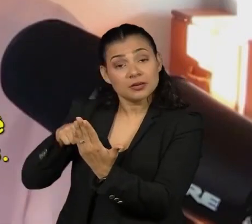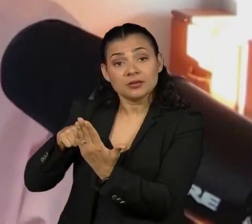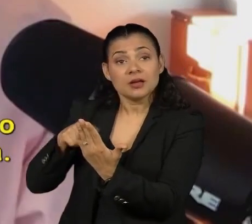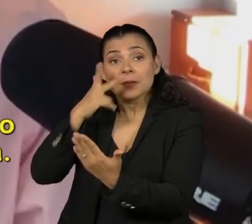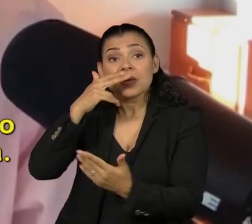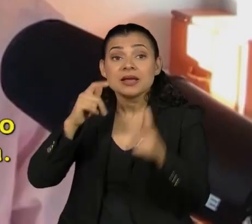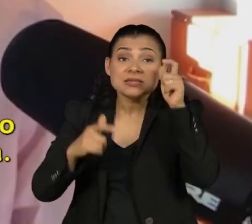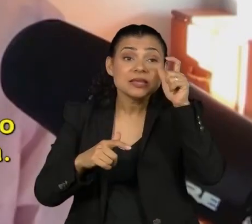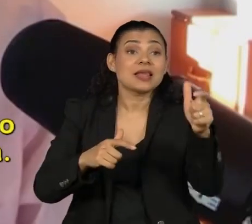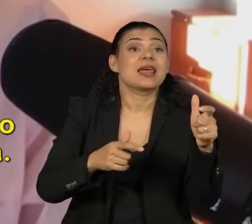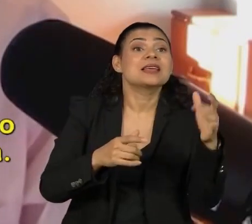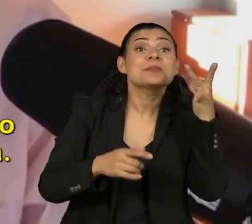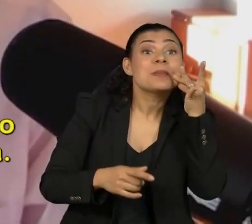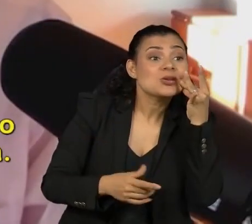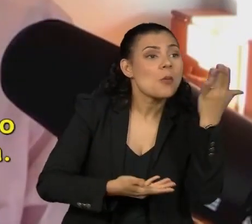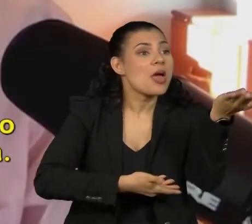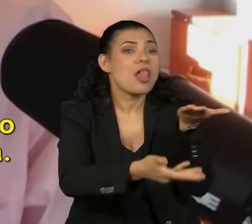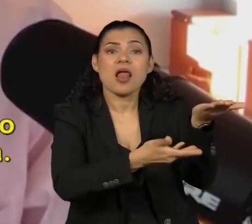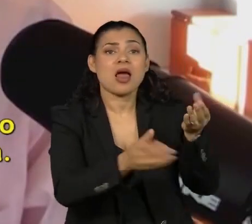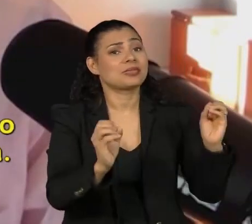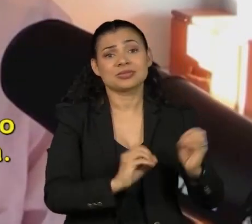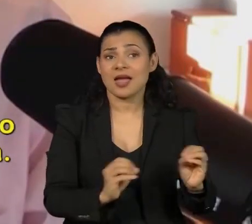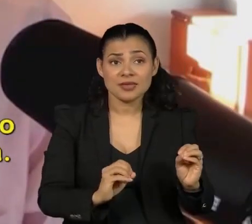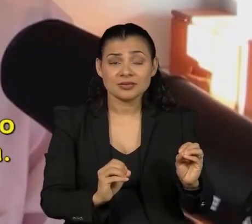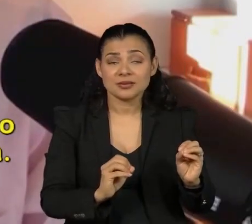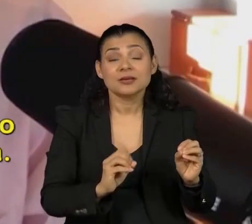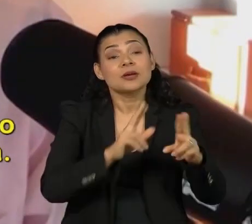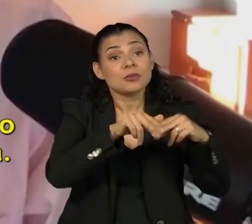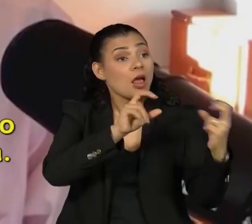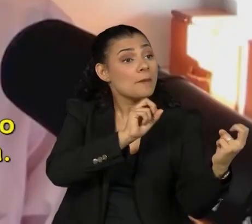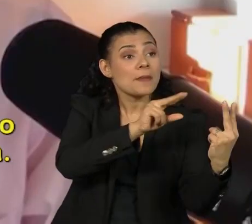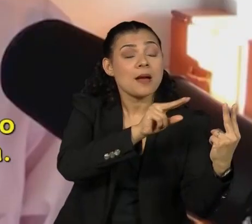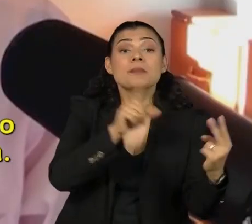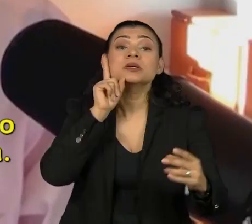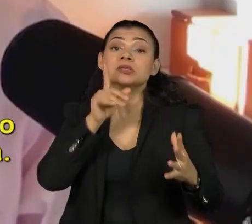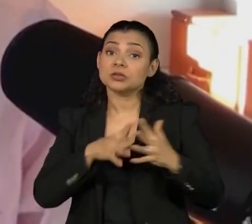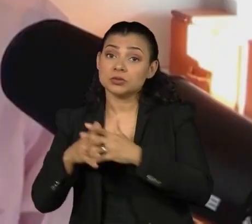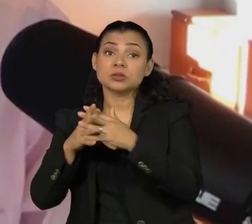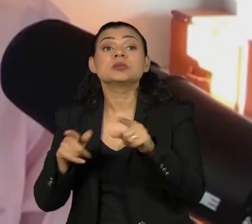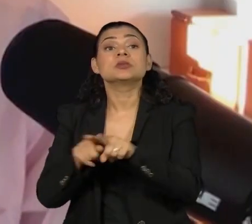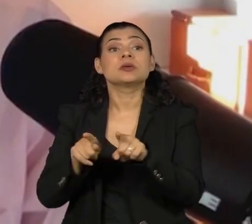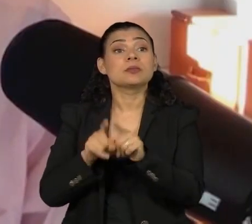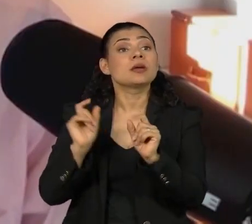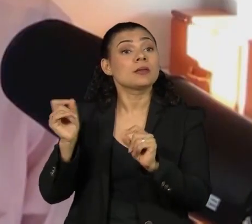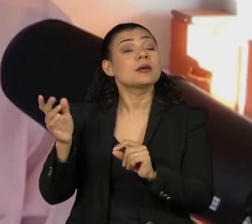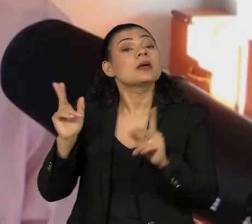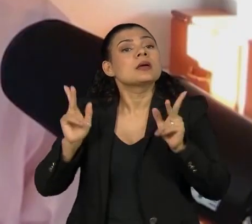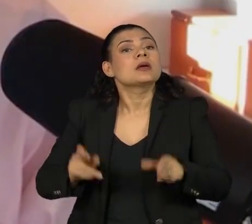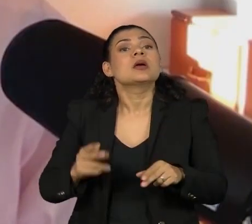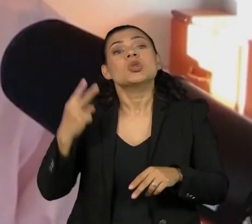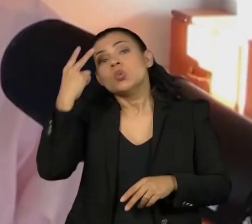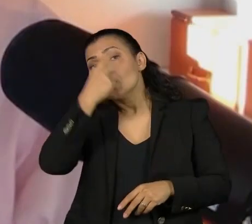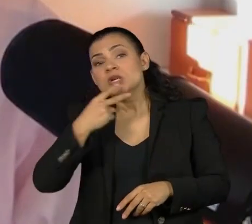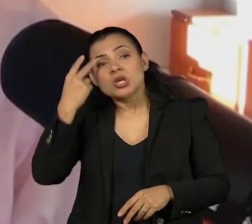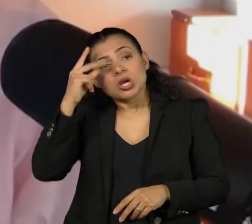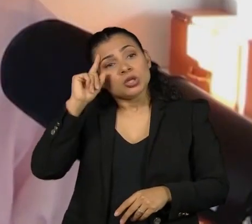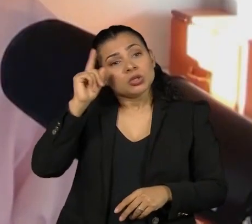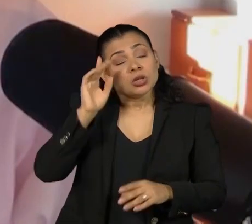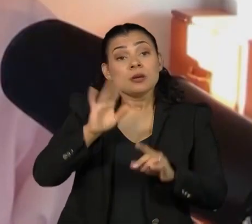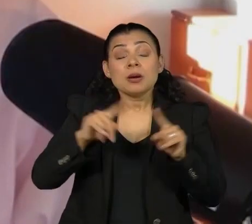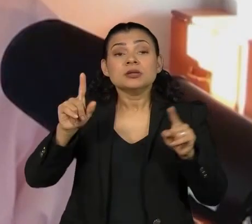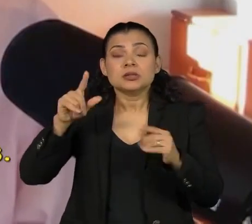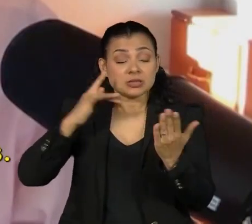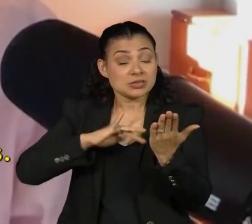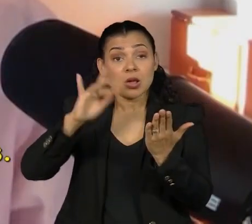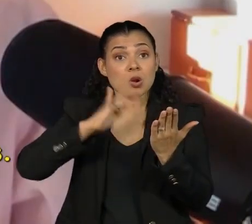friends. And that's what we see. In America, time with friends, it used to be about 2 hours a day young people would spend. Then once they get their phones, that drops to less than an hour a